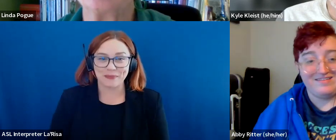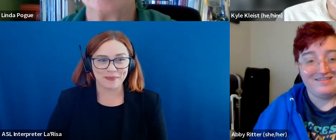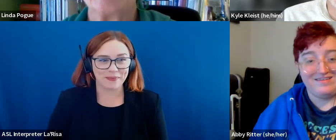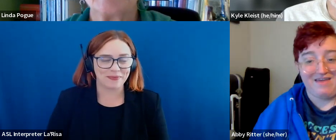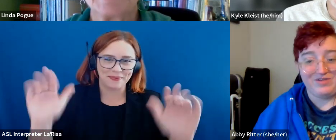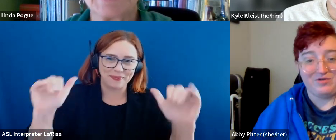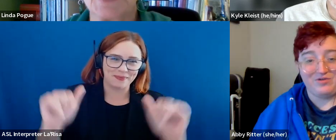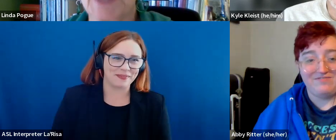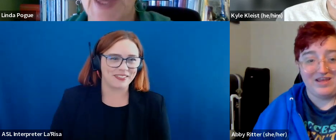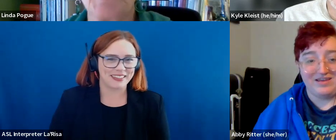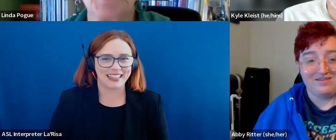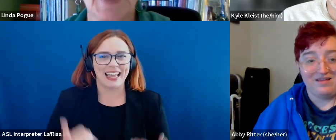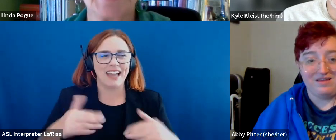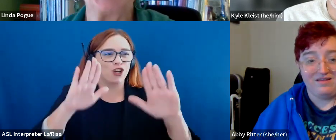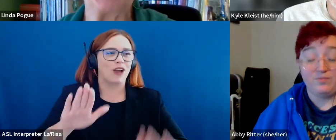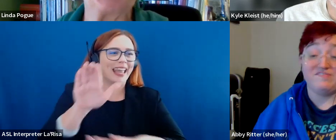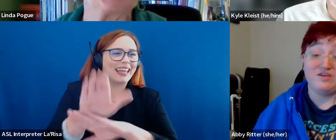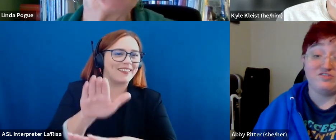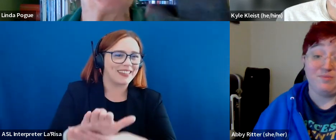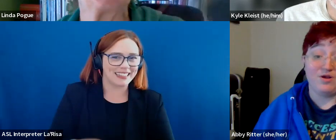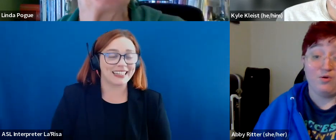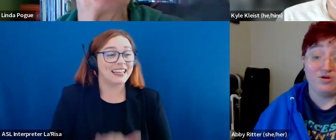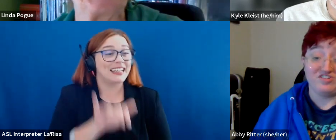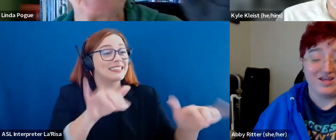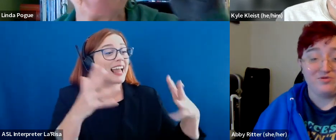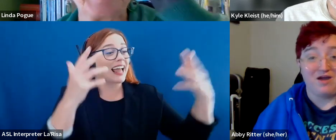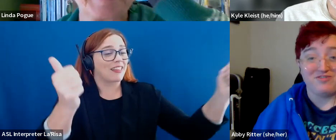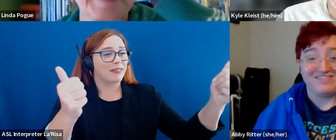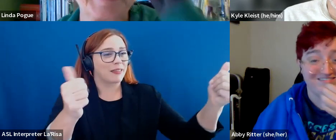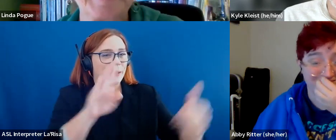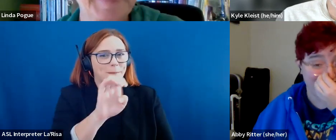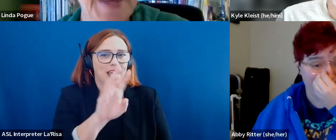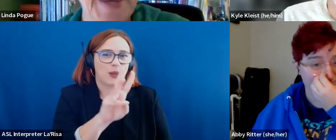Bye. Have a Take great good care, be evening. well. And we'll see you tomorrow or tonight